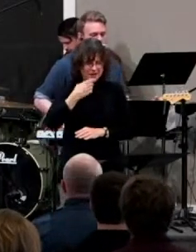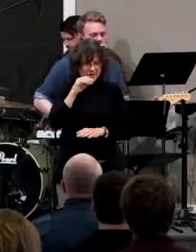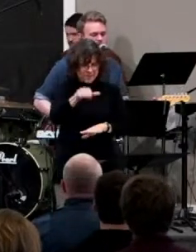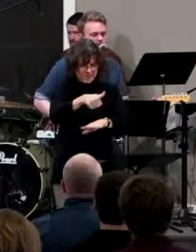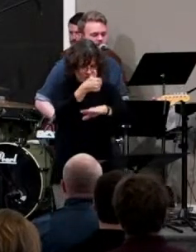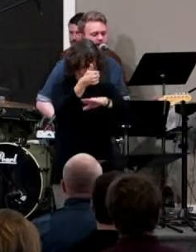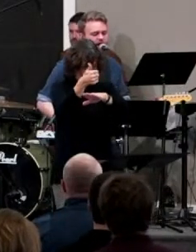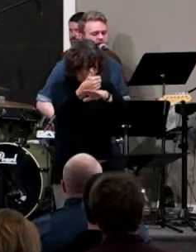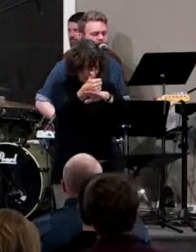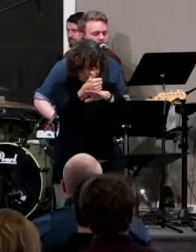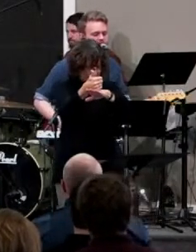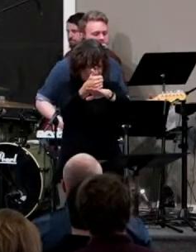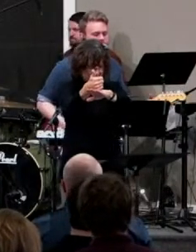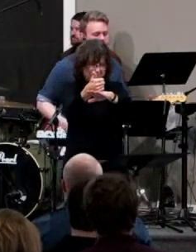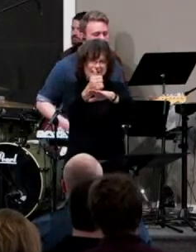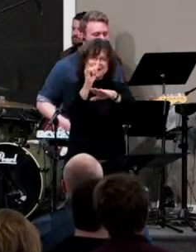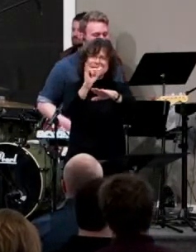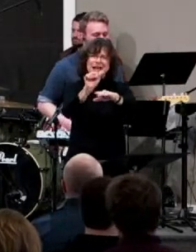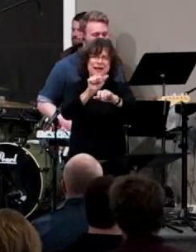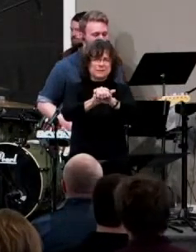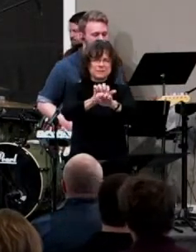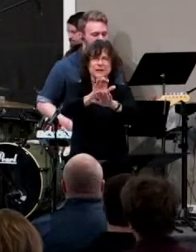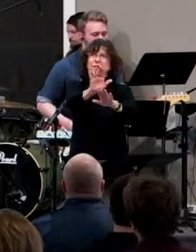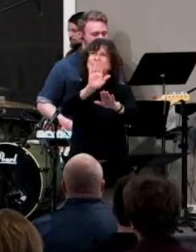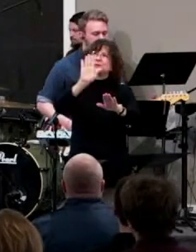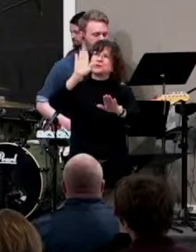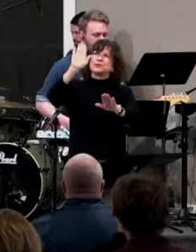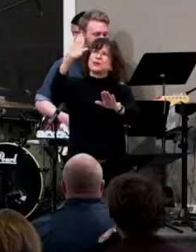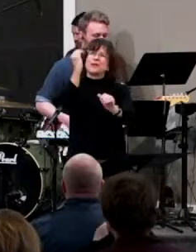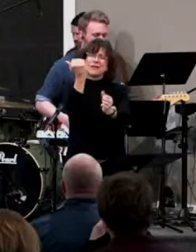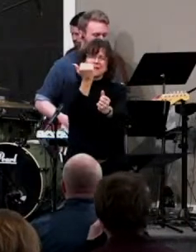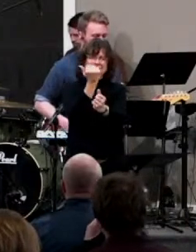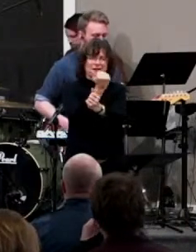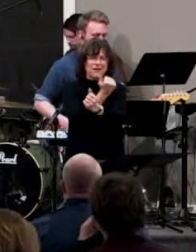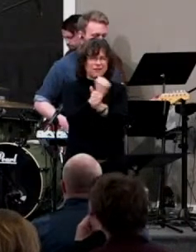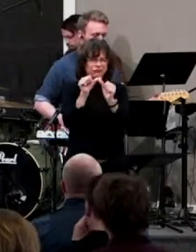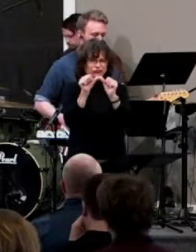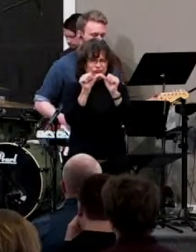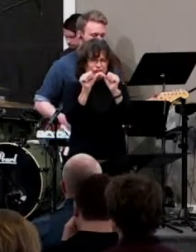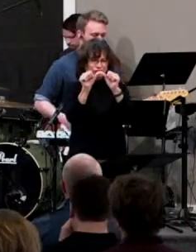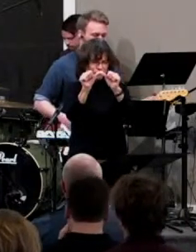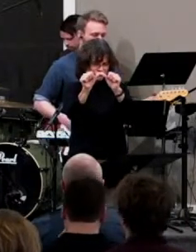it, out of God's unchanging love.